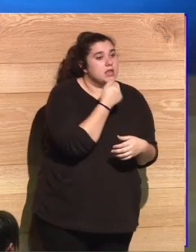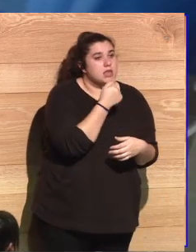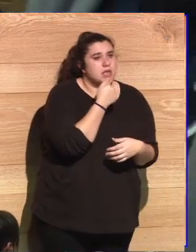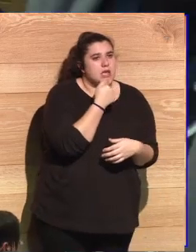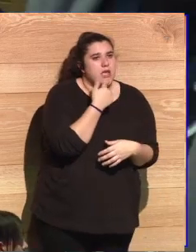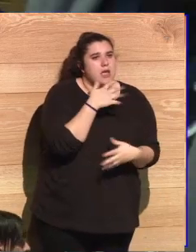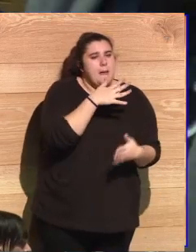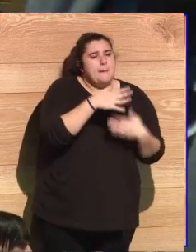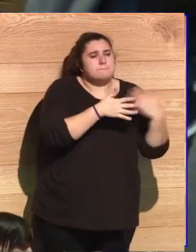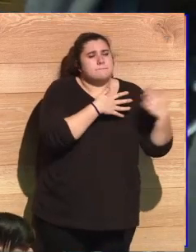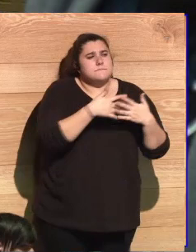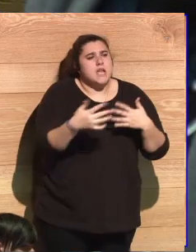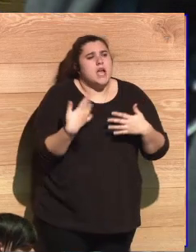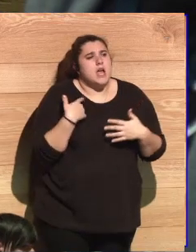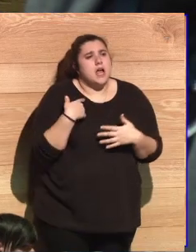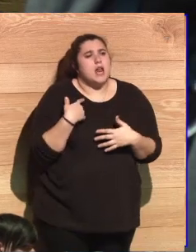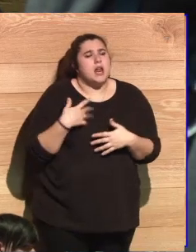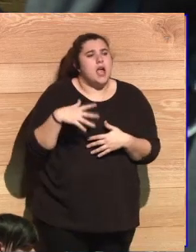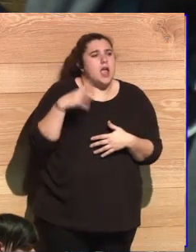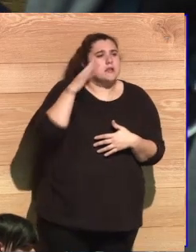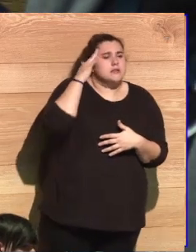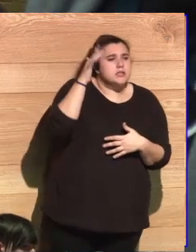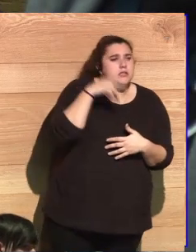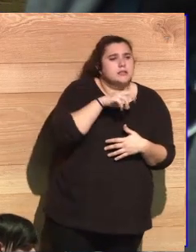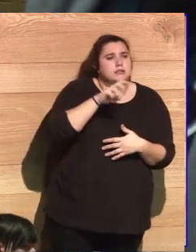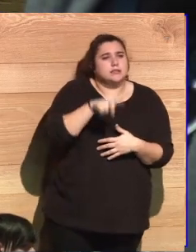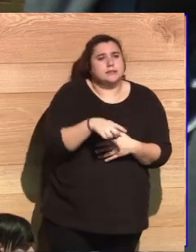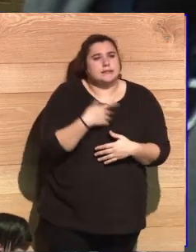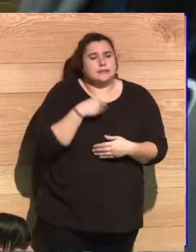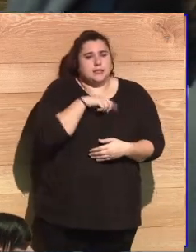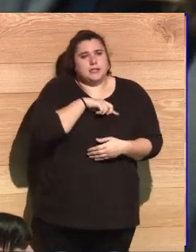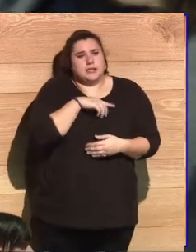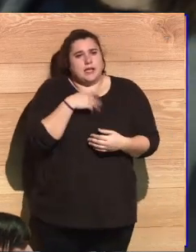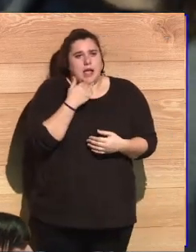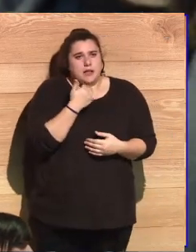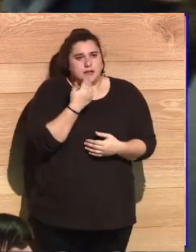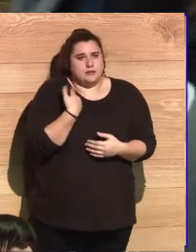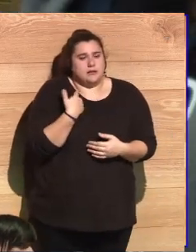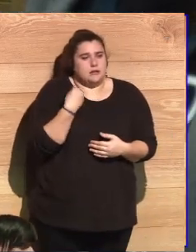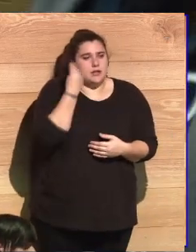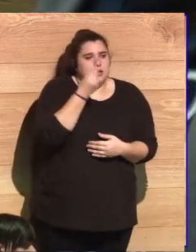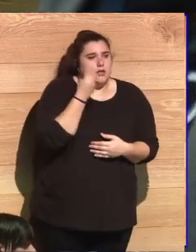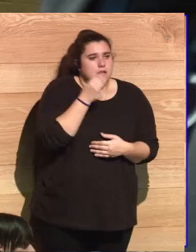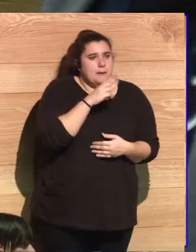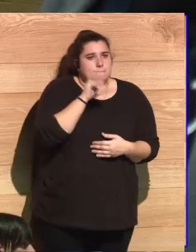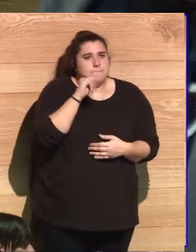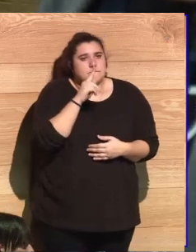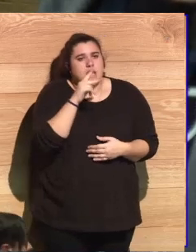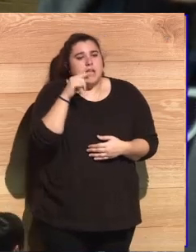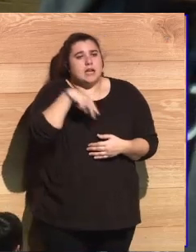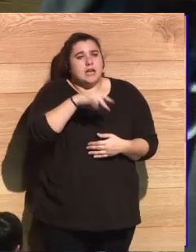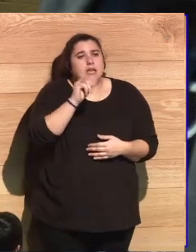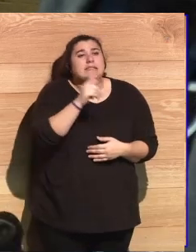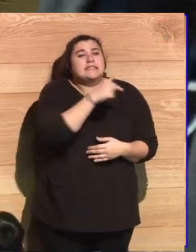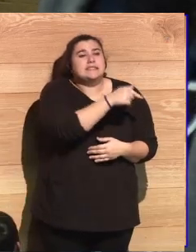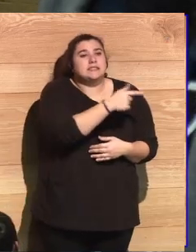it's a savvy and warm mix between Jack Kerouac and George Orwell. I think the beatnik part will always